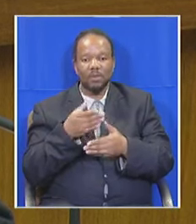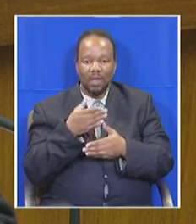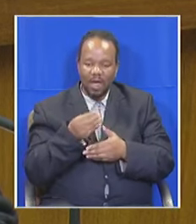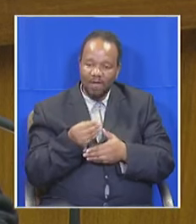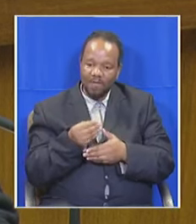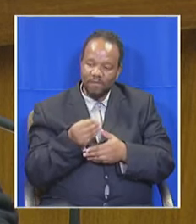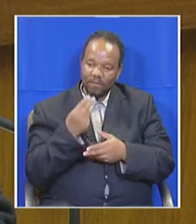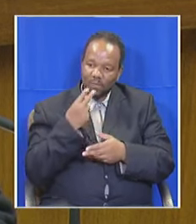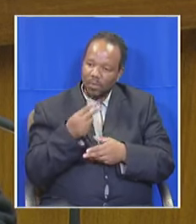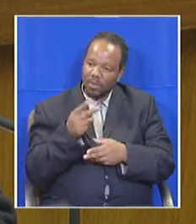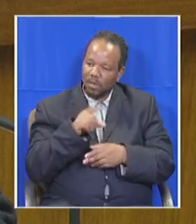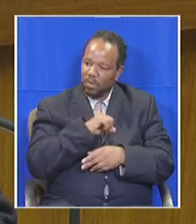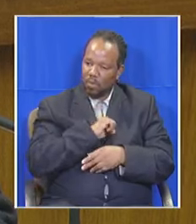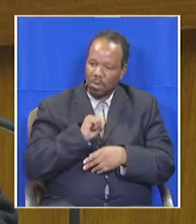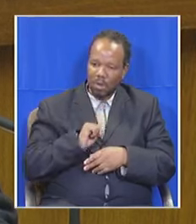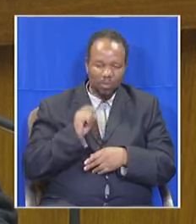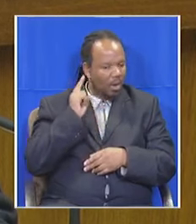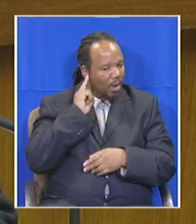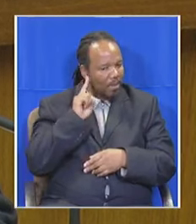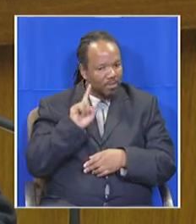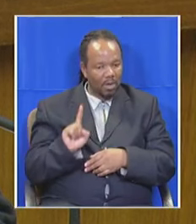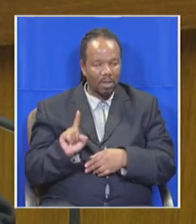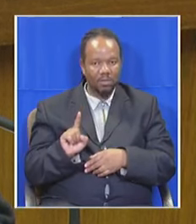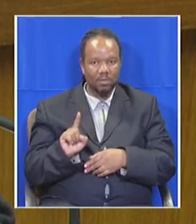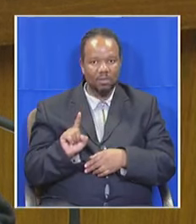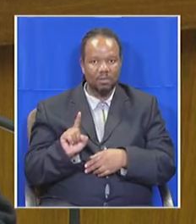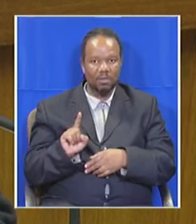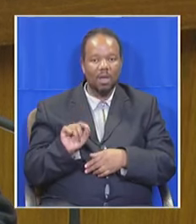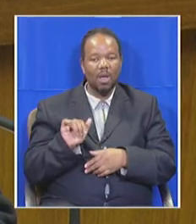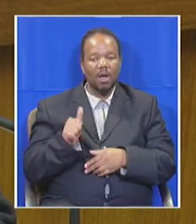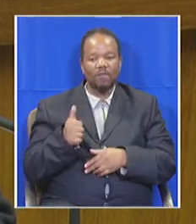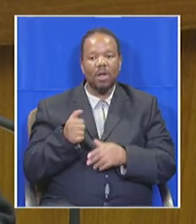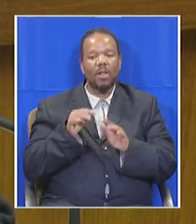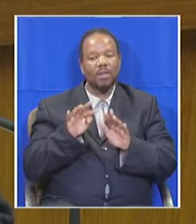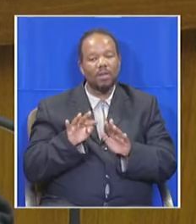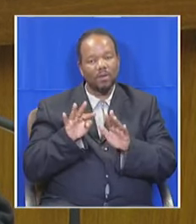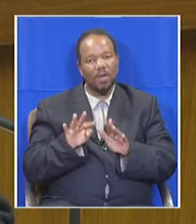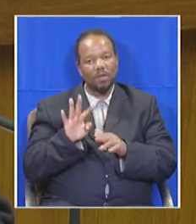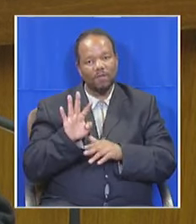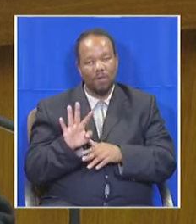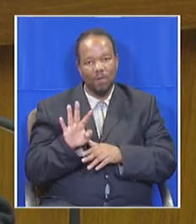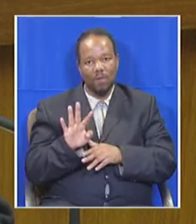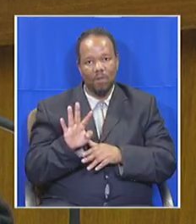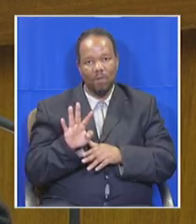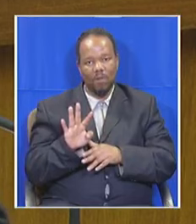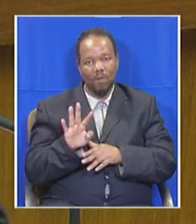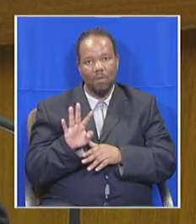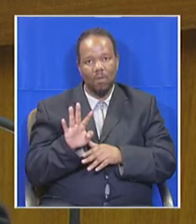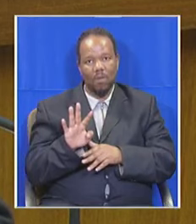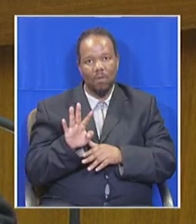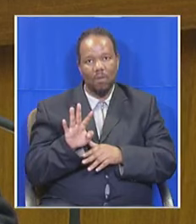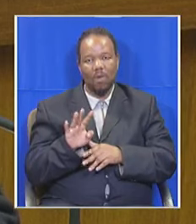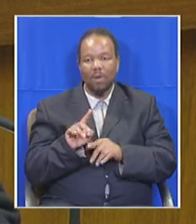workers who, like any other law after the 1994, was unable to their